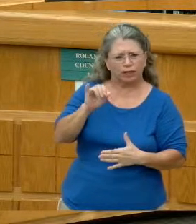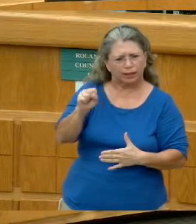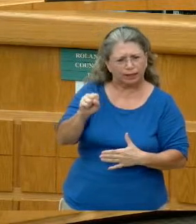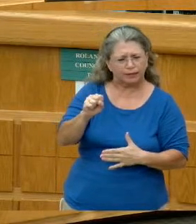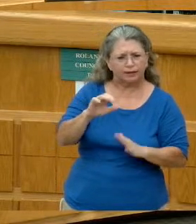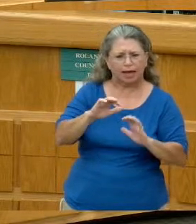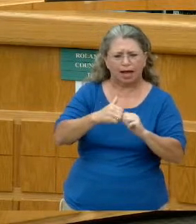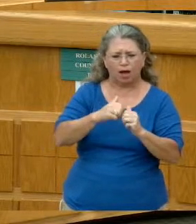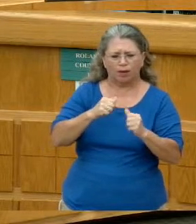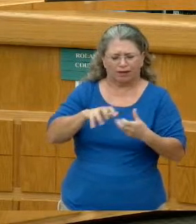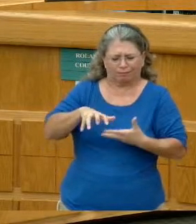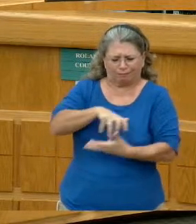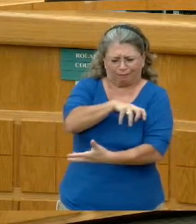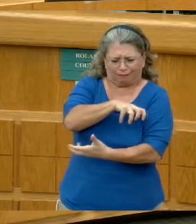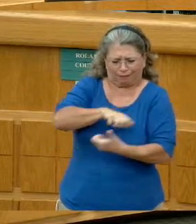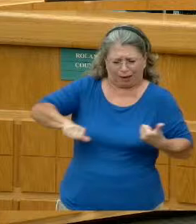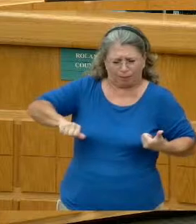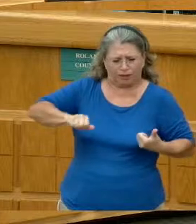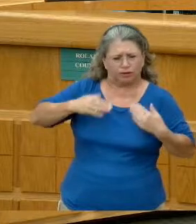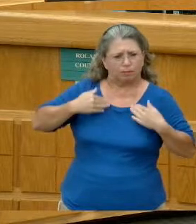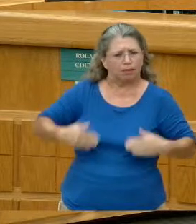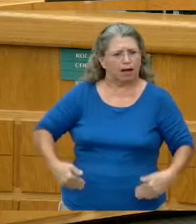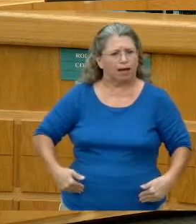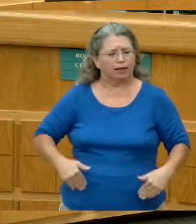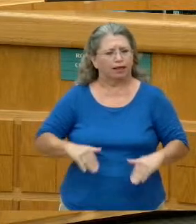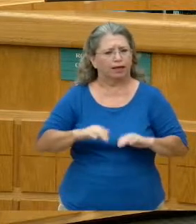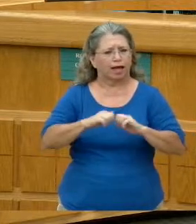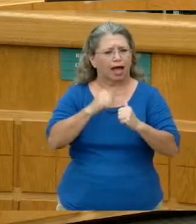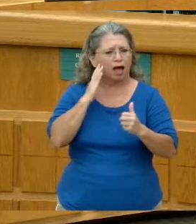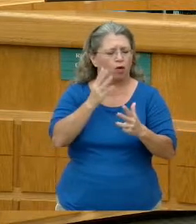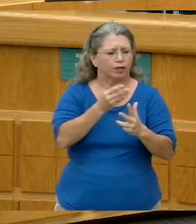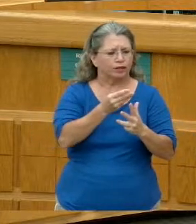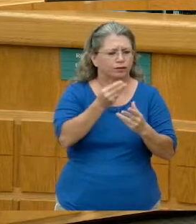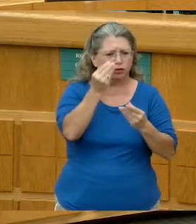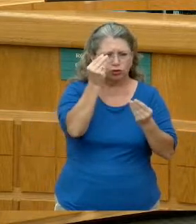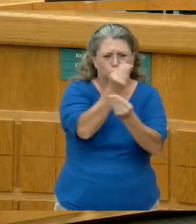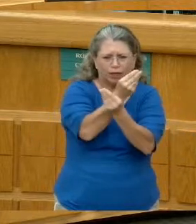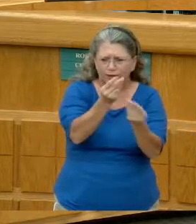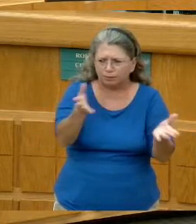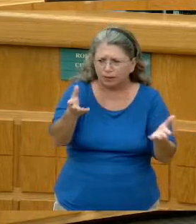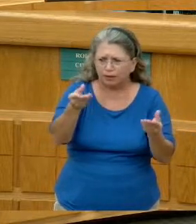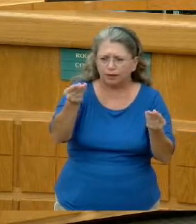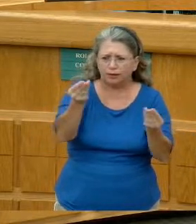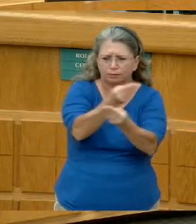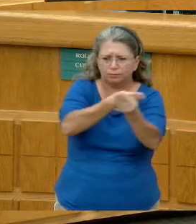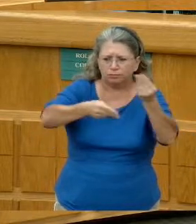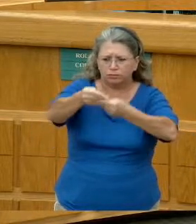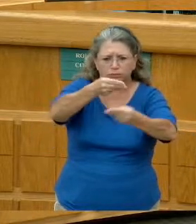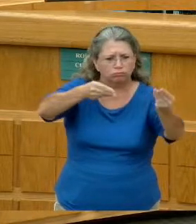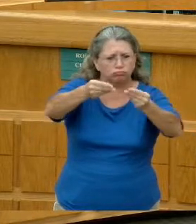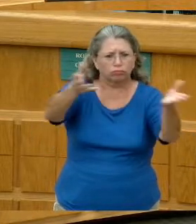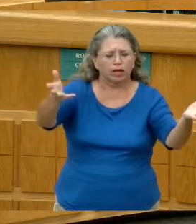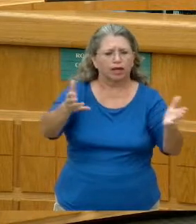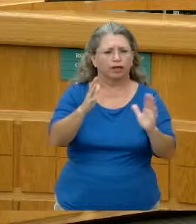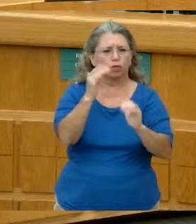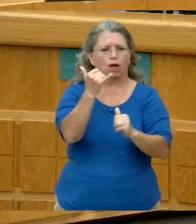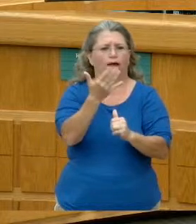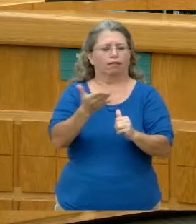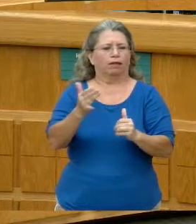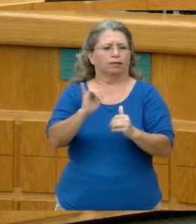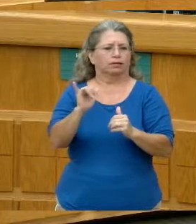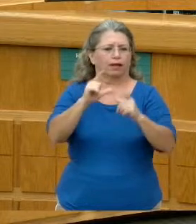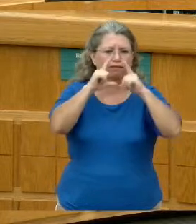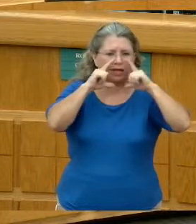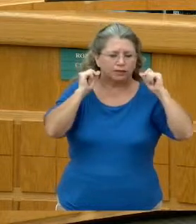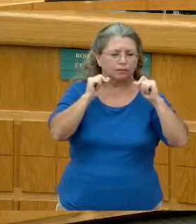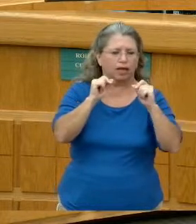body and how it's passed along and why things like a face mask and social distancing and keeping your hands clean can